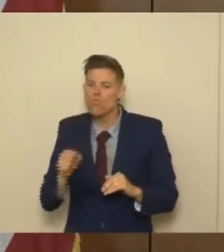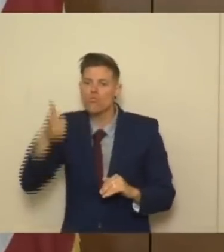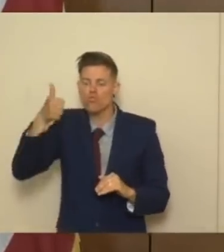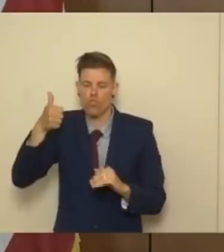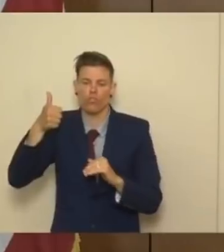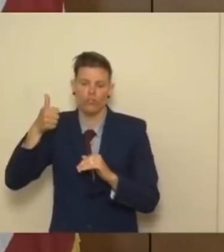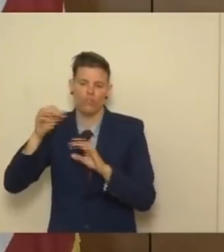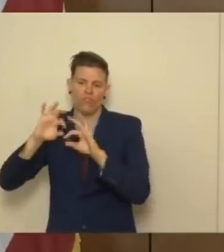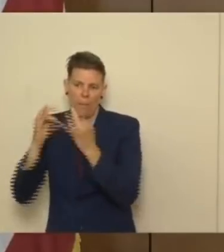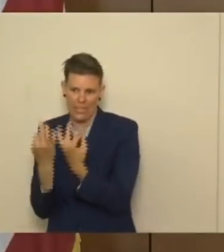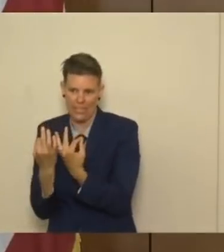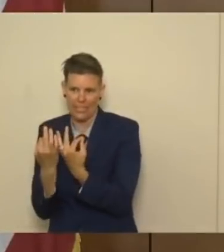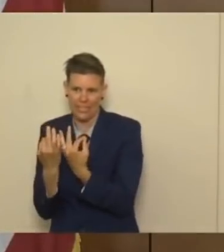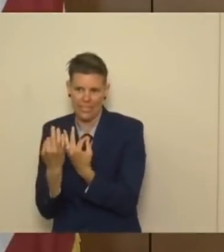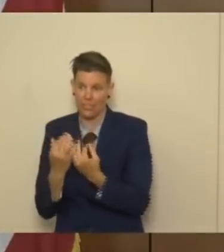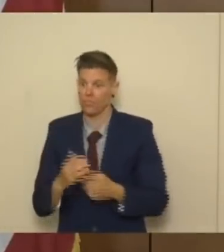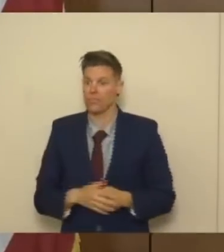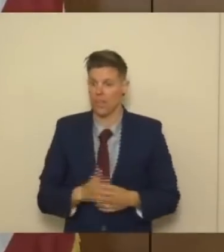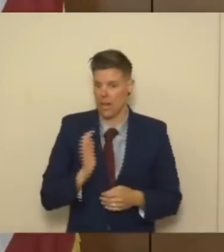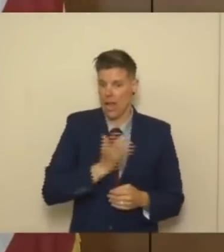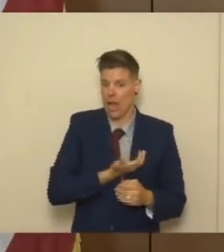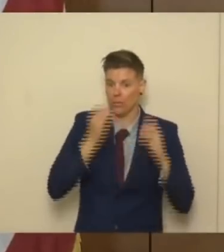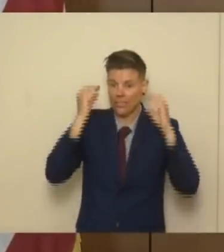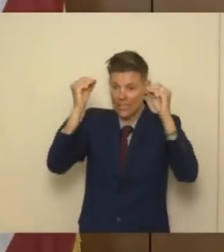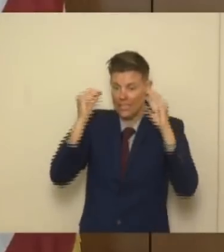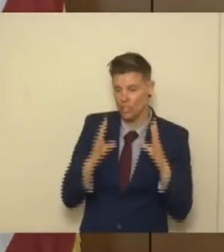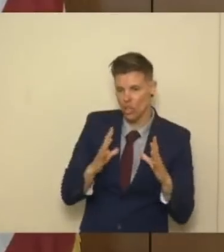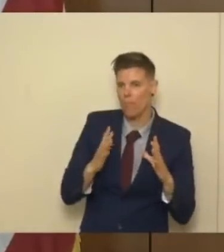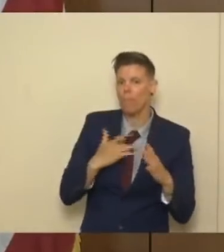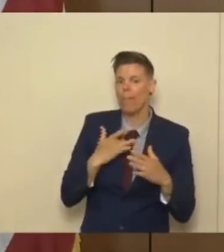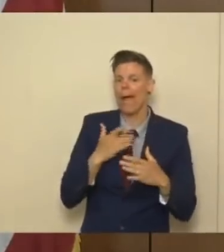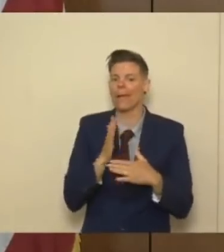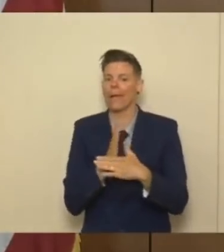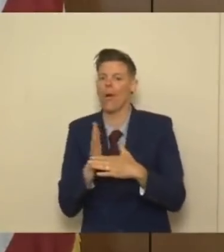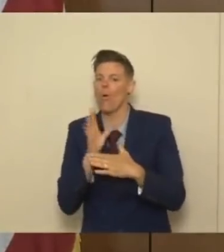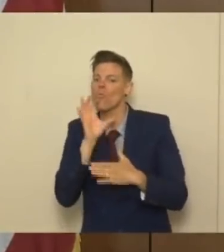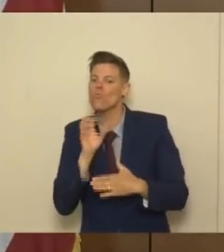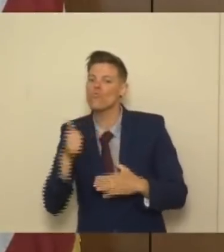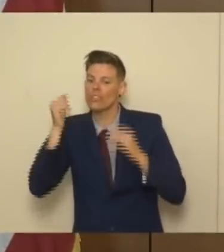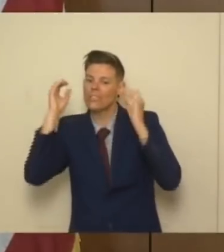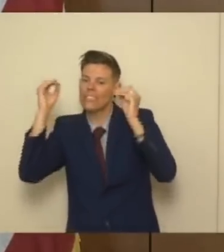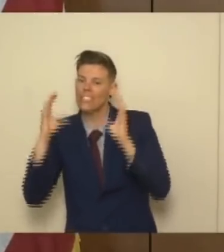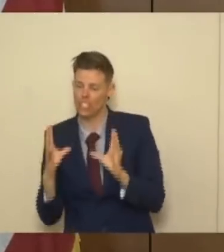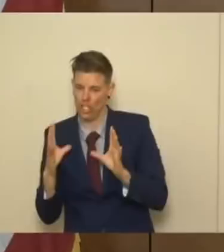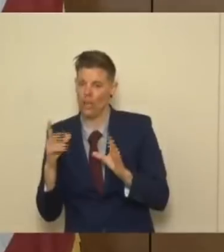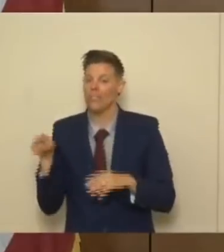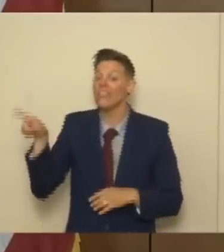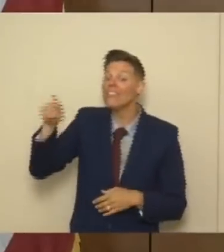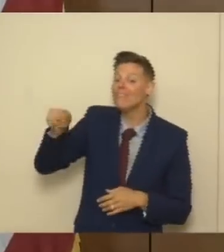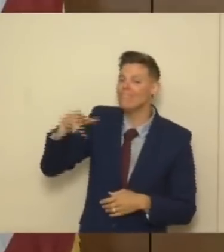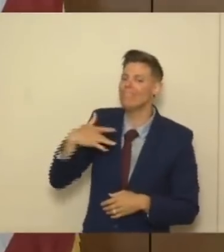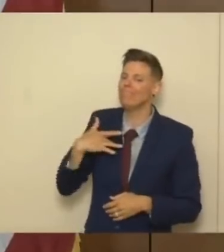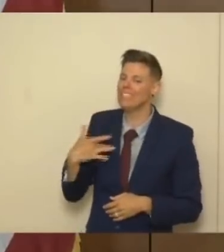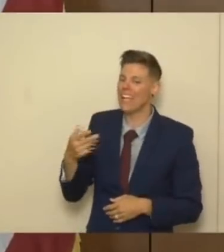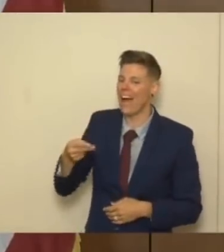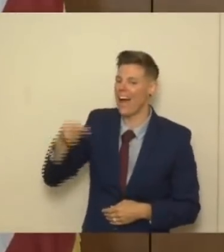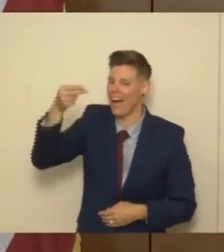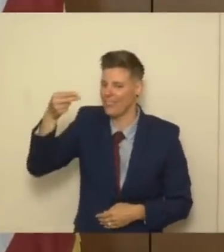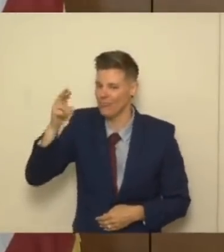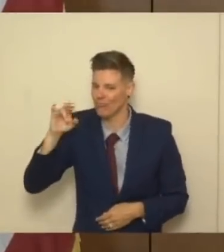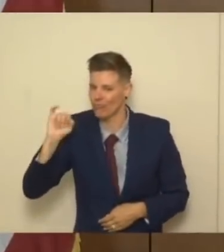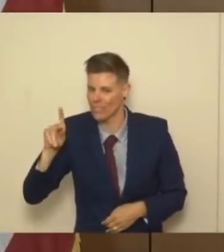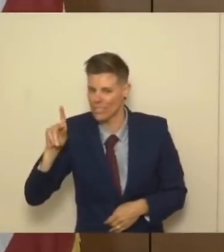about. And lastly, making sure that all the other, education staff are